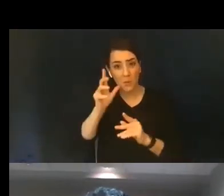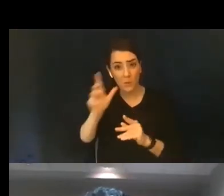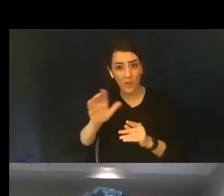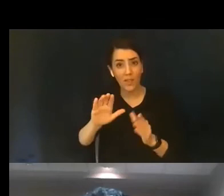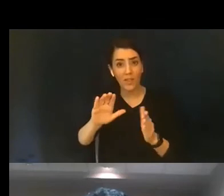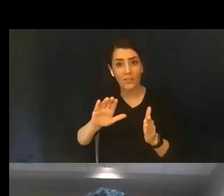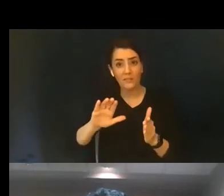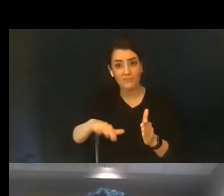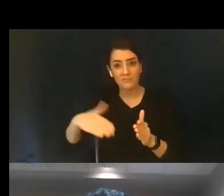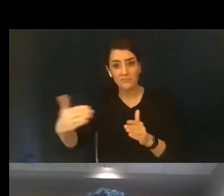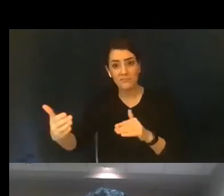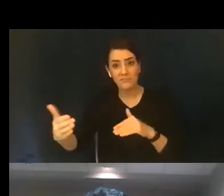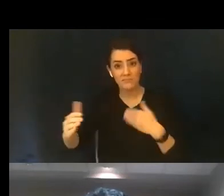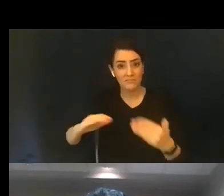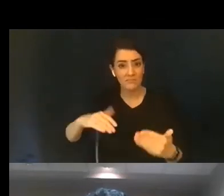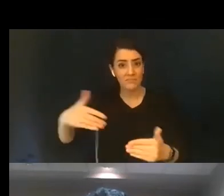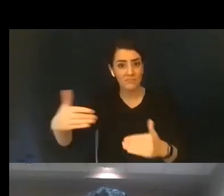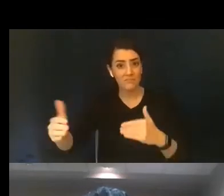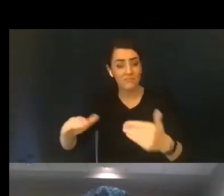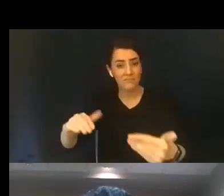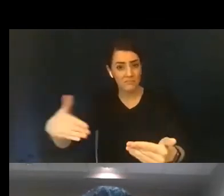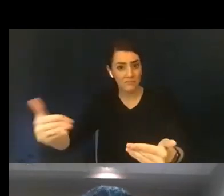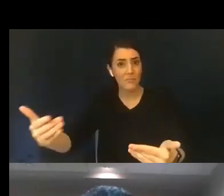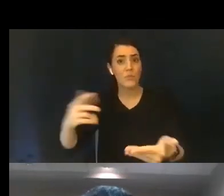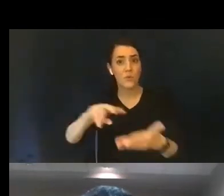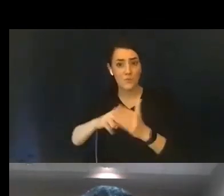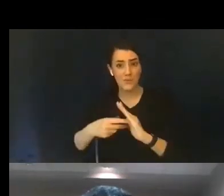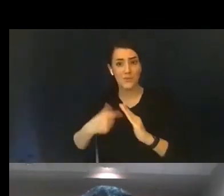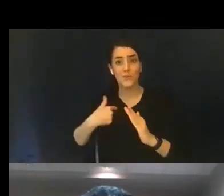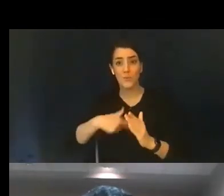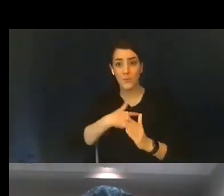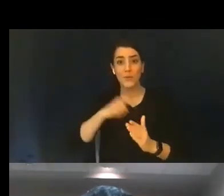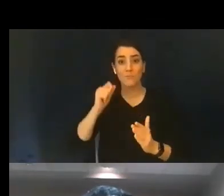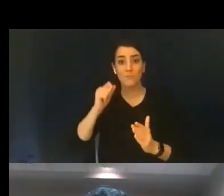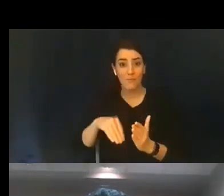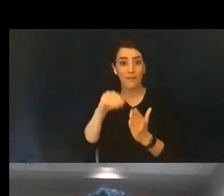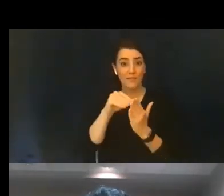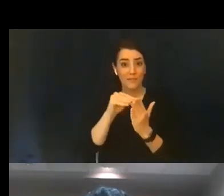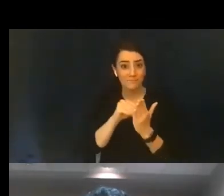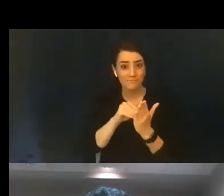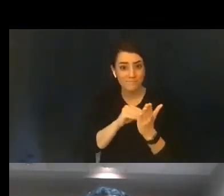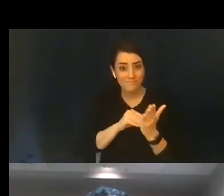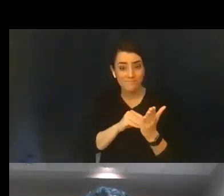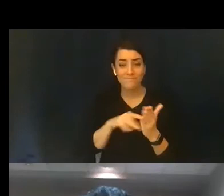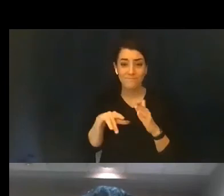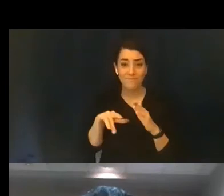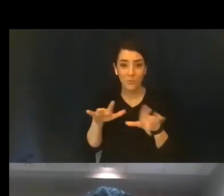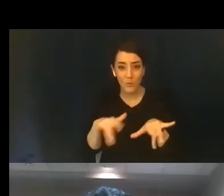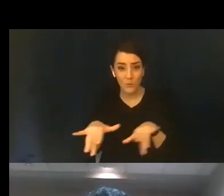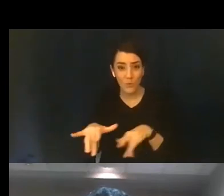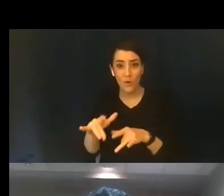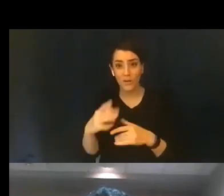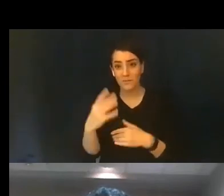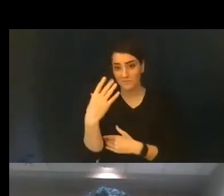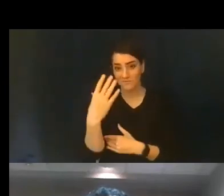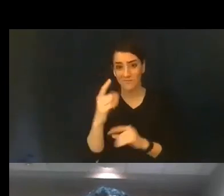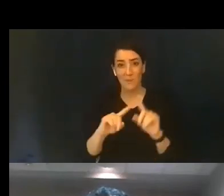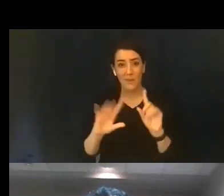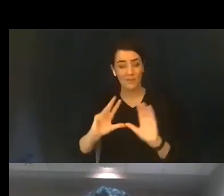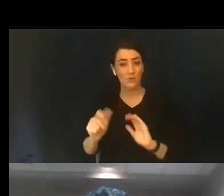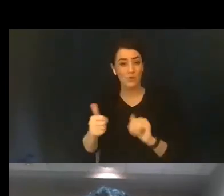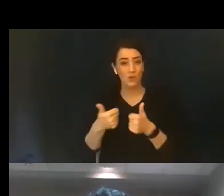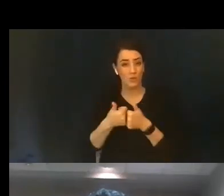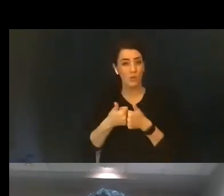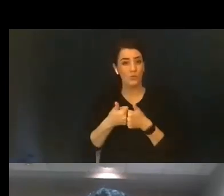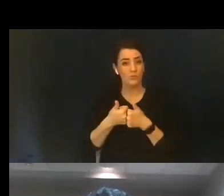younger generation. So to answer your question, yeah, we tried, and it's a very difficult task to try to record